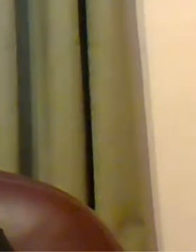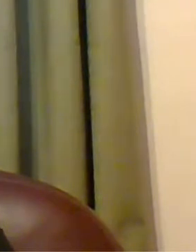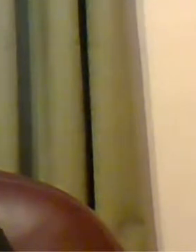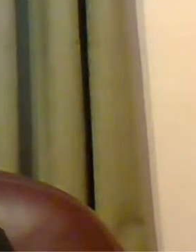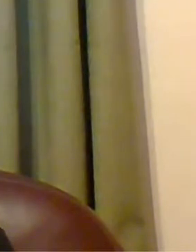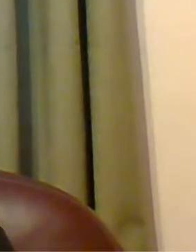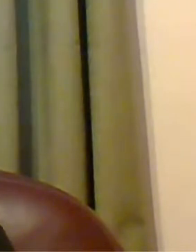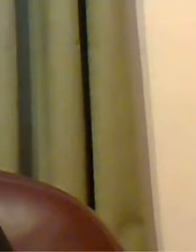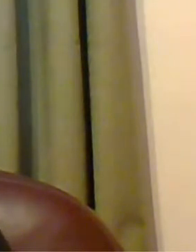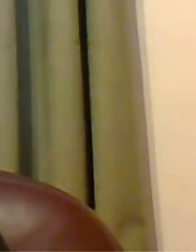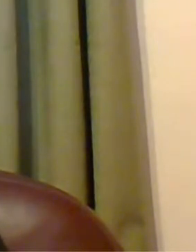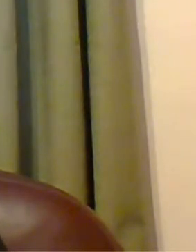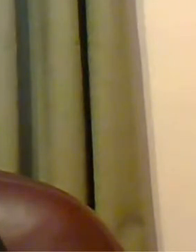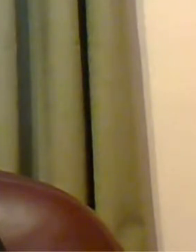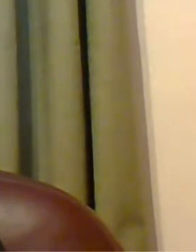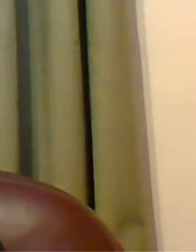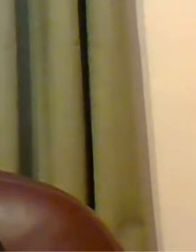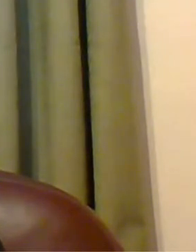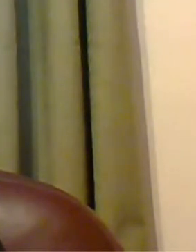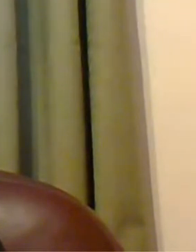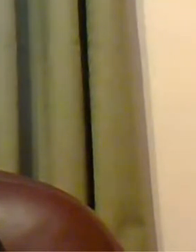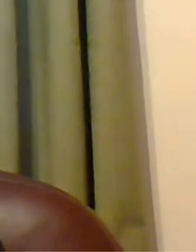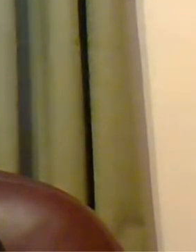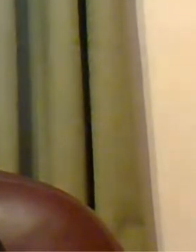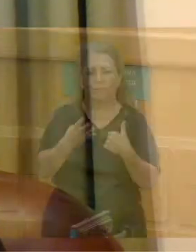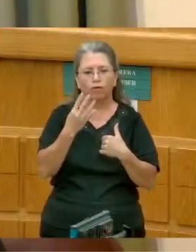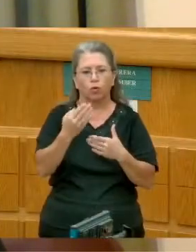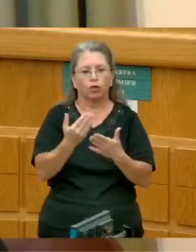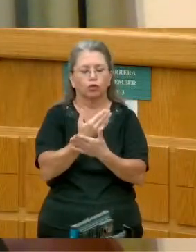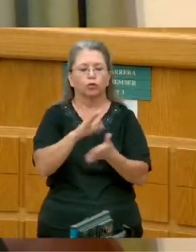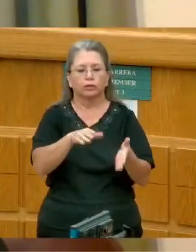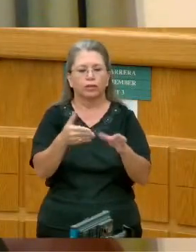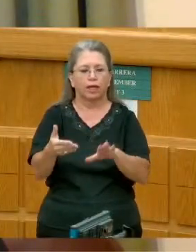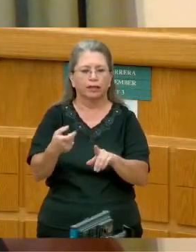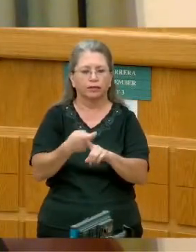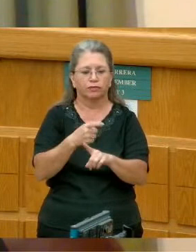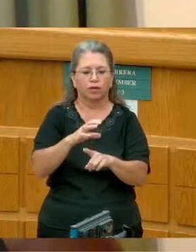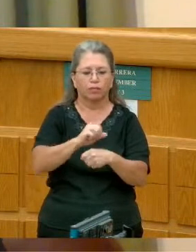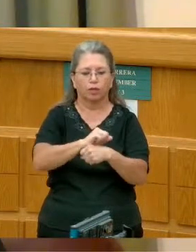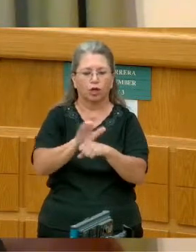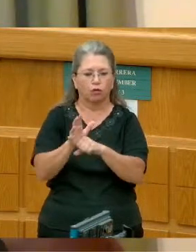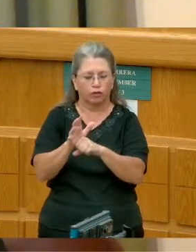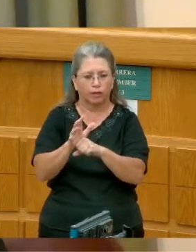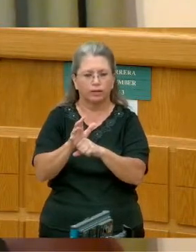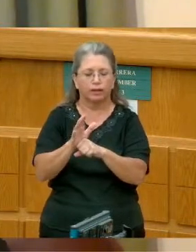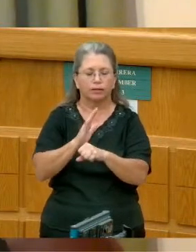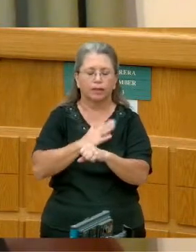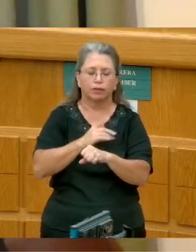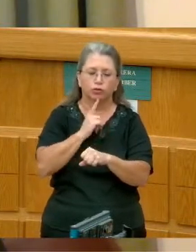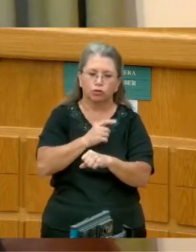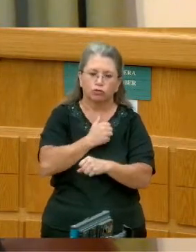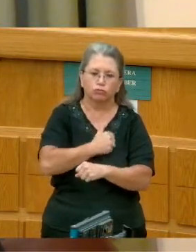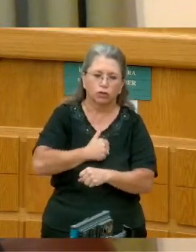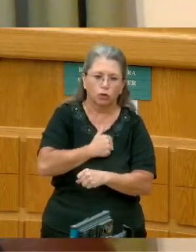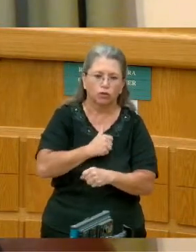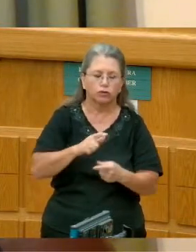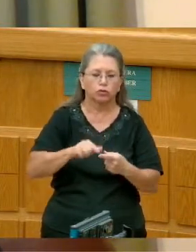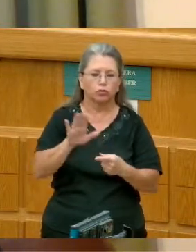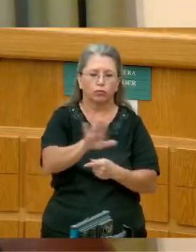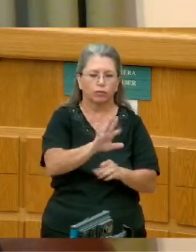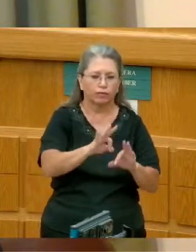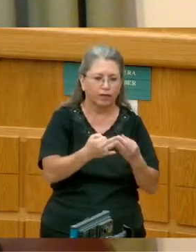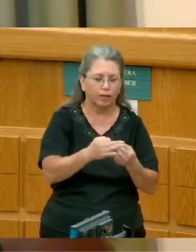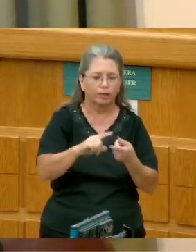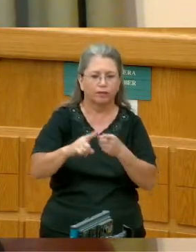of COVID-19. Our sincerest condolences go out to their family and friends. Our next drive-through for the